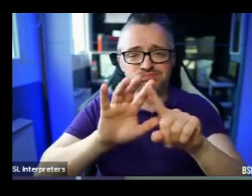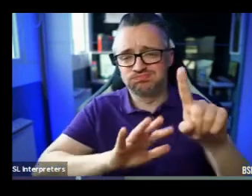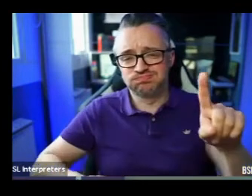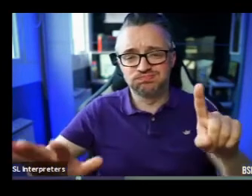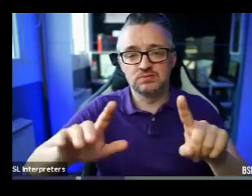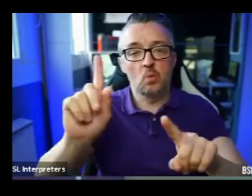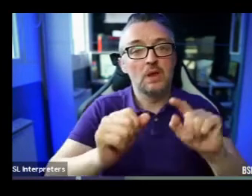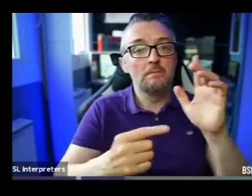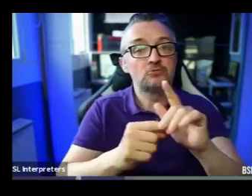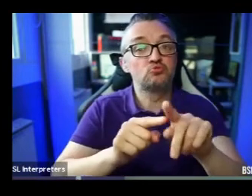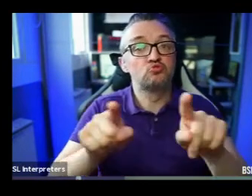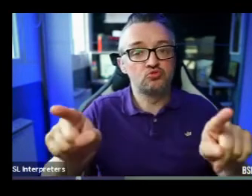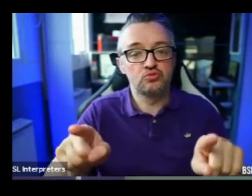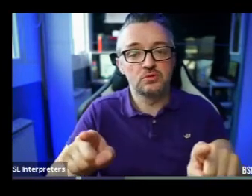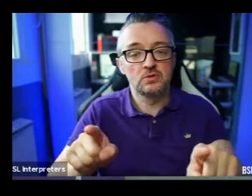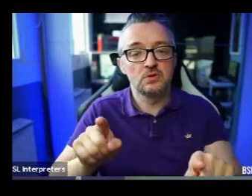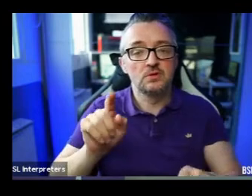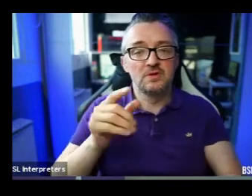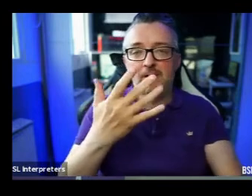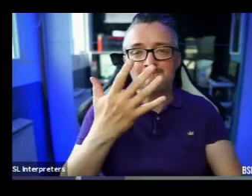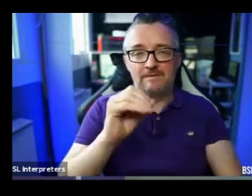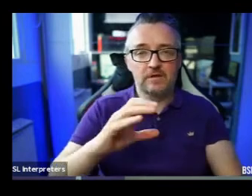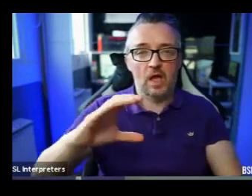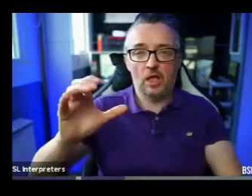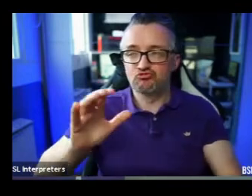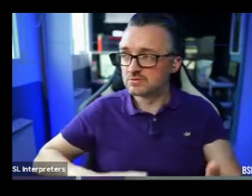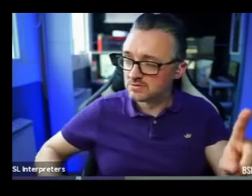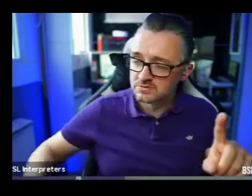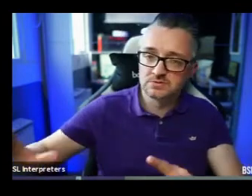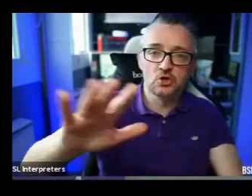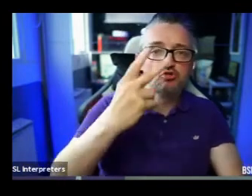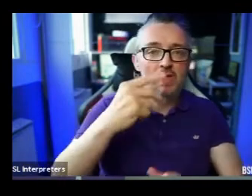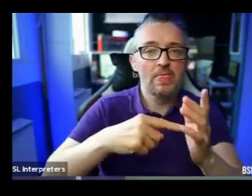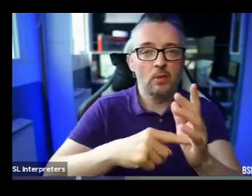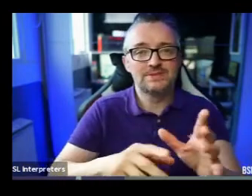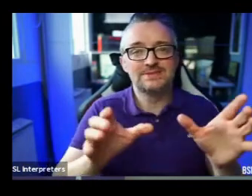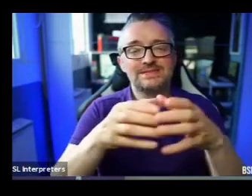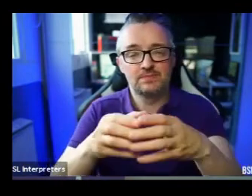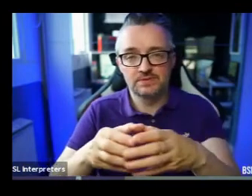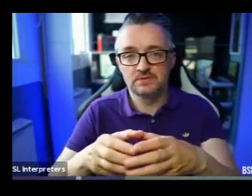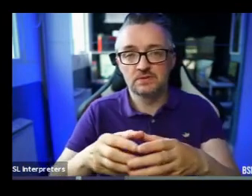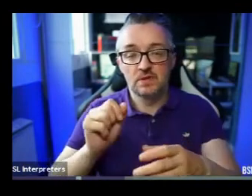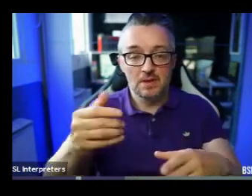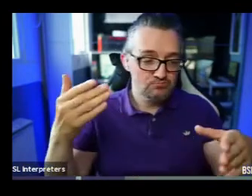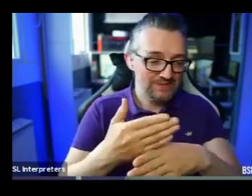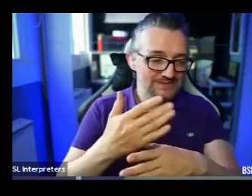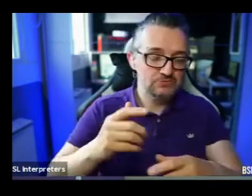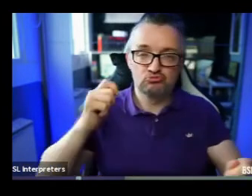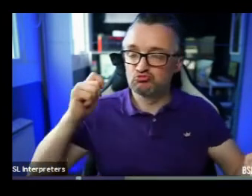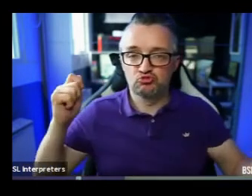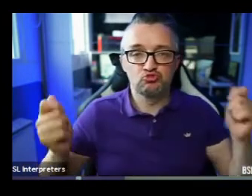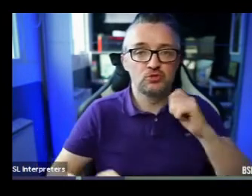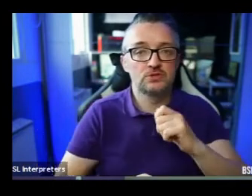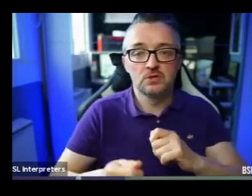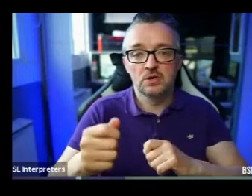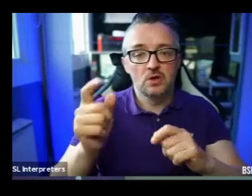years later, What Matters to You is in over 50 countries, over 2,000 teams have changed the way they